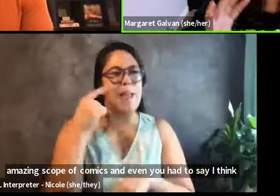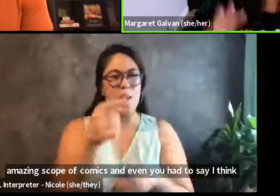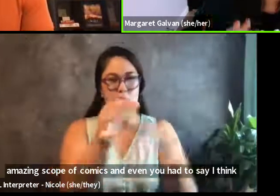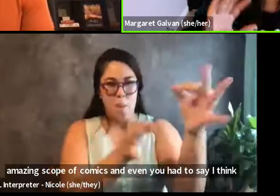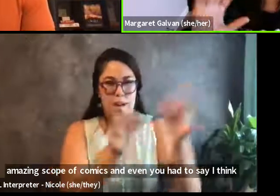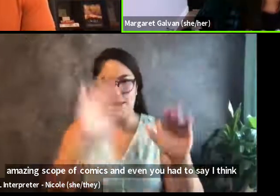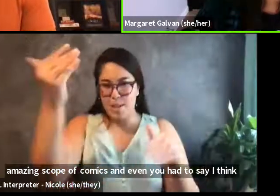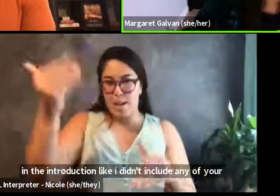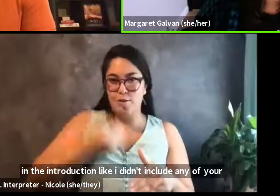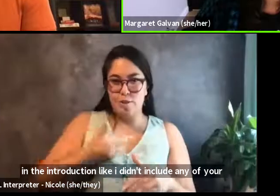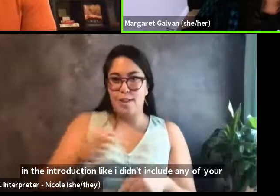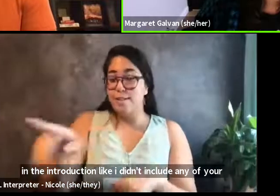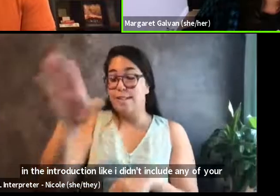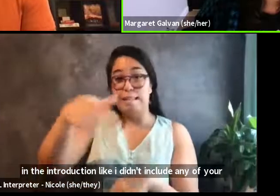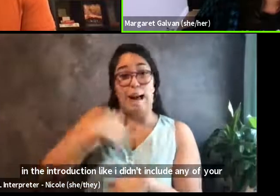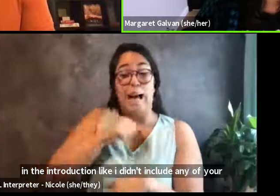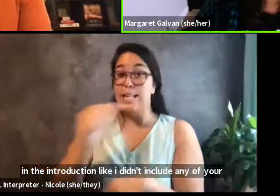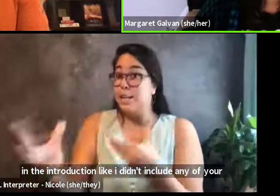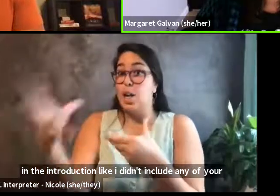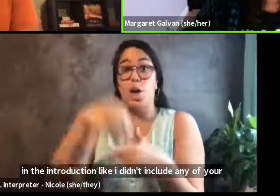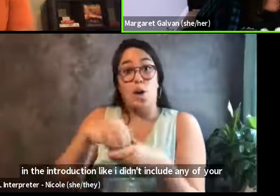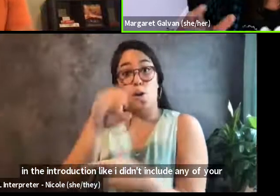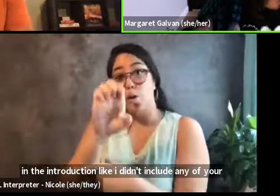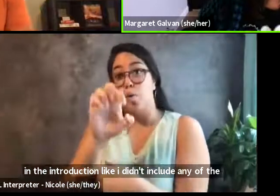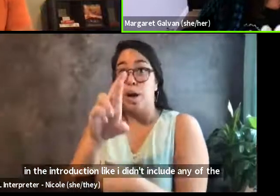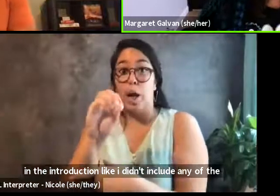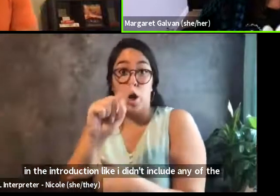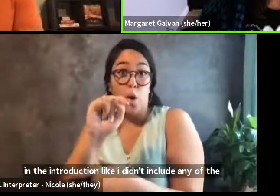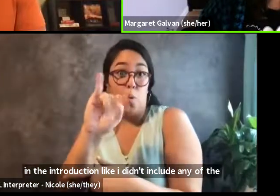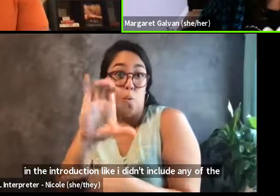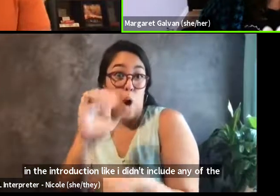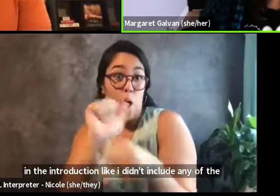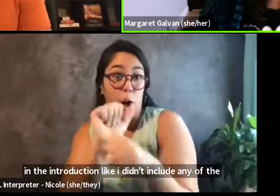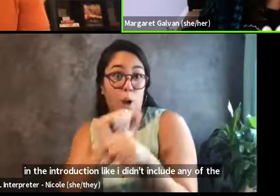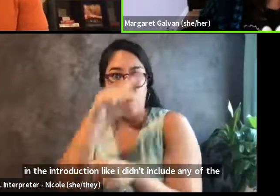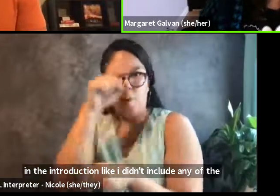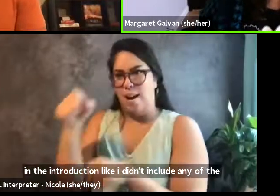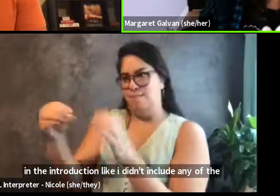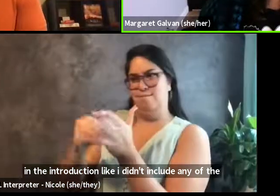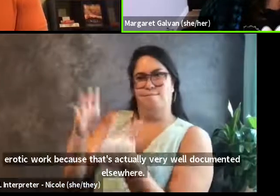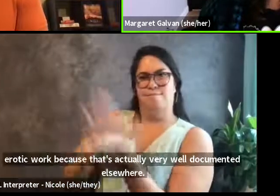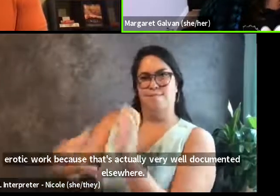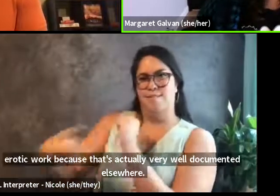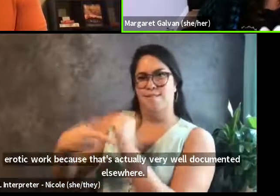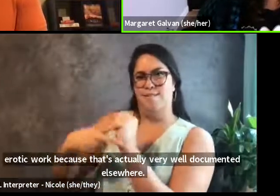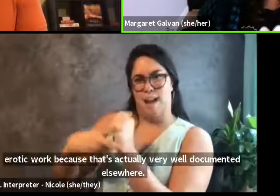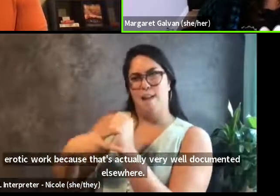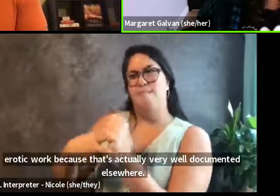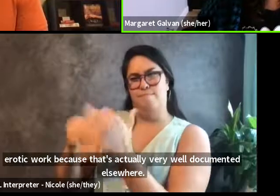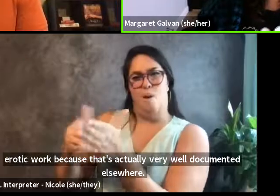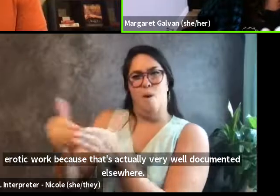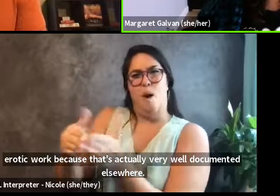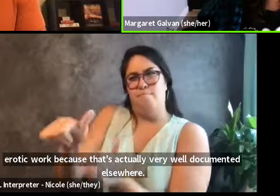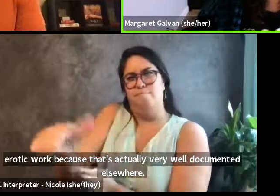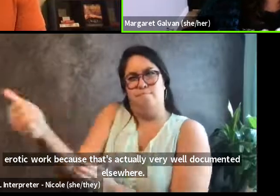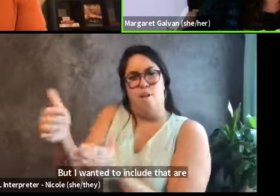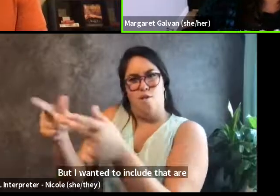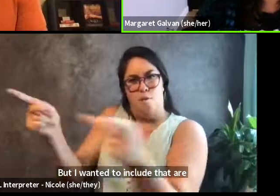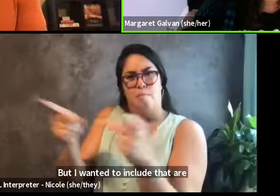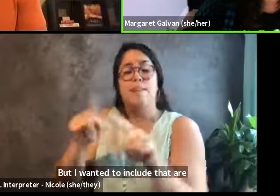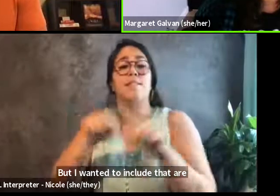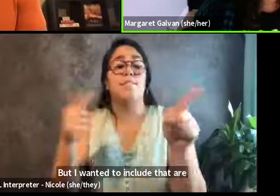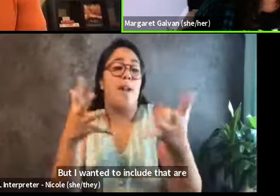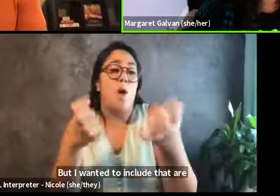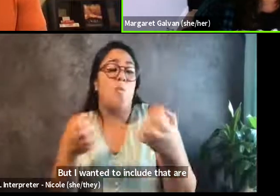didn't include any of the erotic work because that's actually very well documented elsewhere. Um, but I, I wanted to include sort of a wide